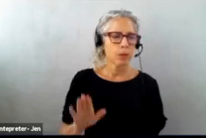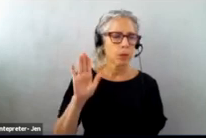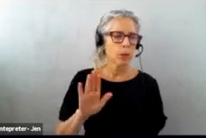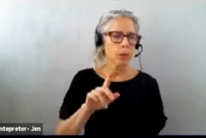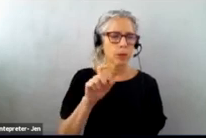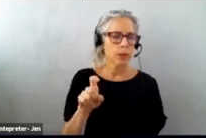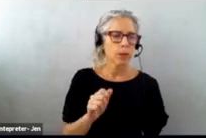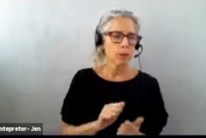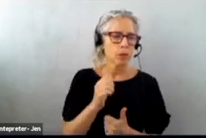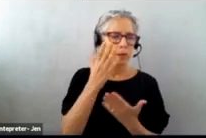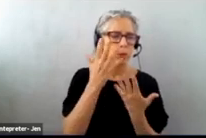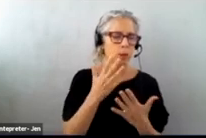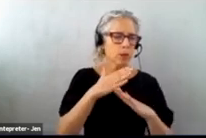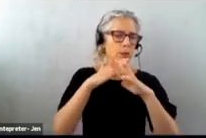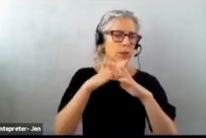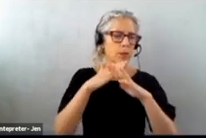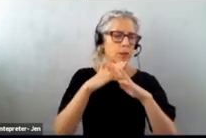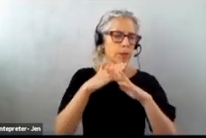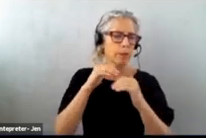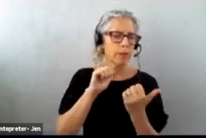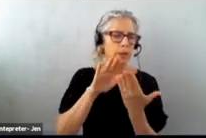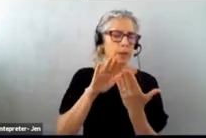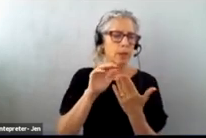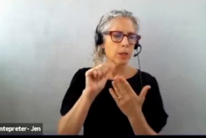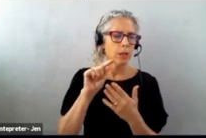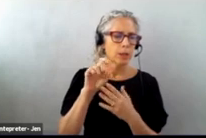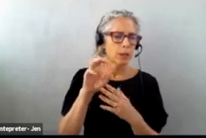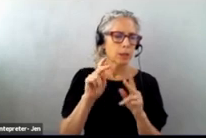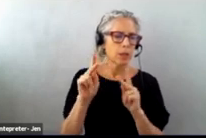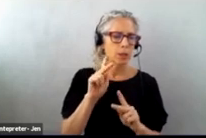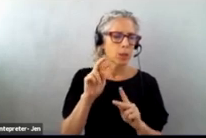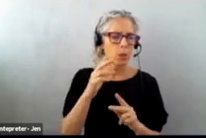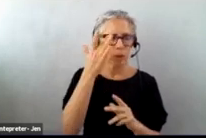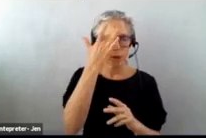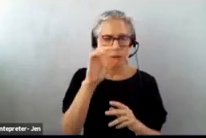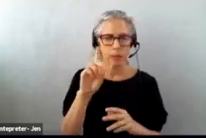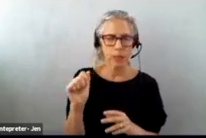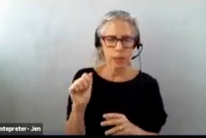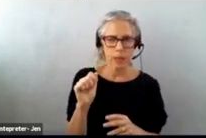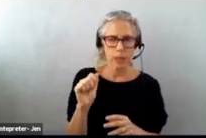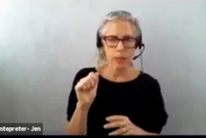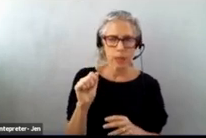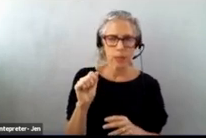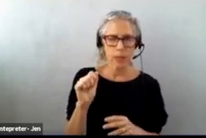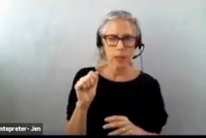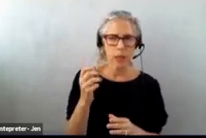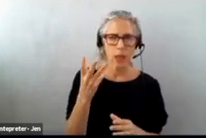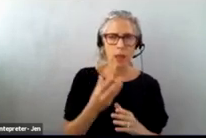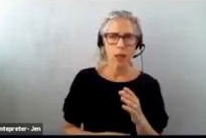most unfortunate barriers facing autistic people or also people with intellectual disabilities is sort of a lack